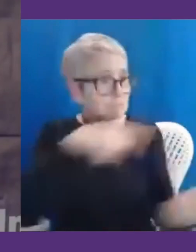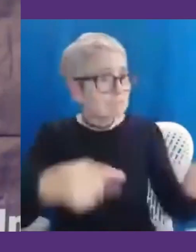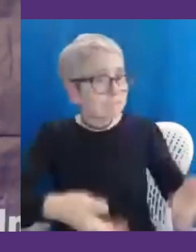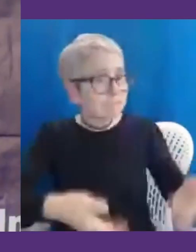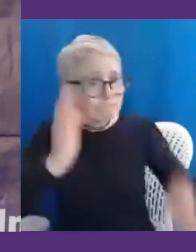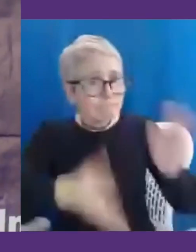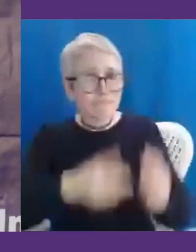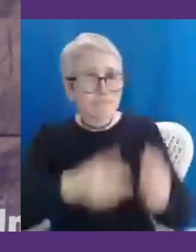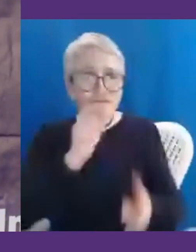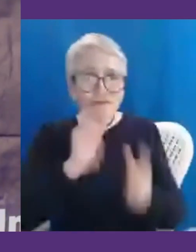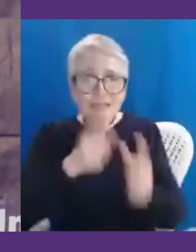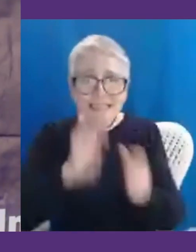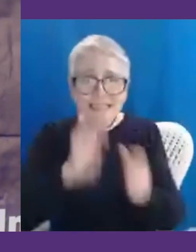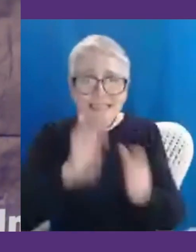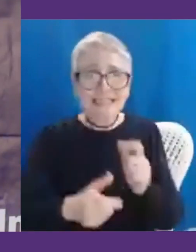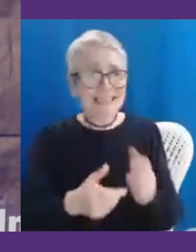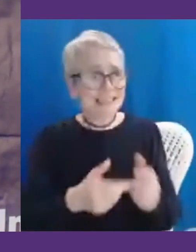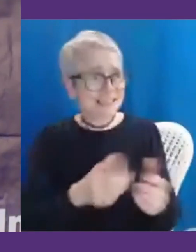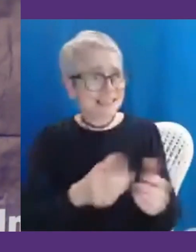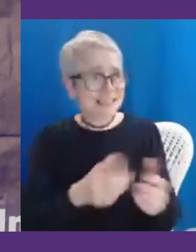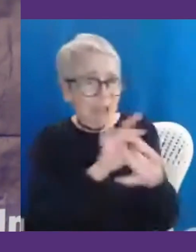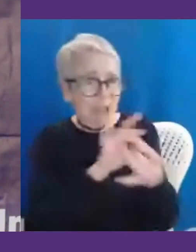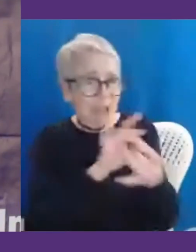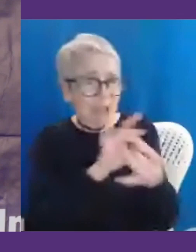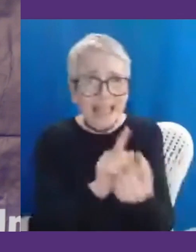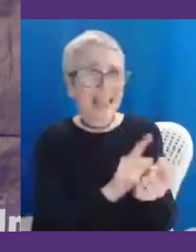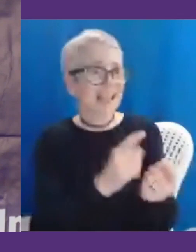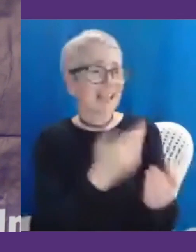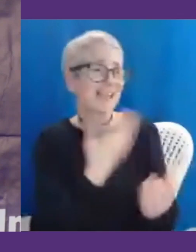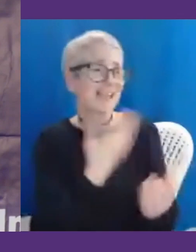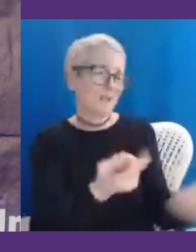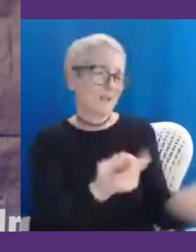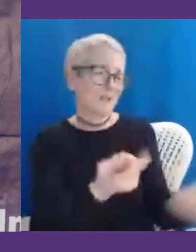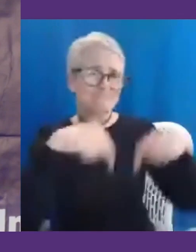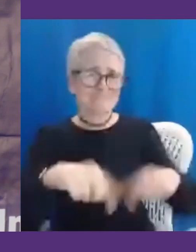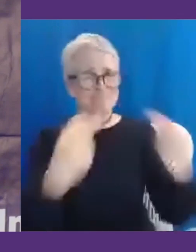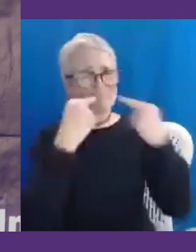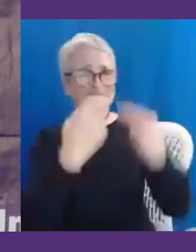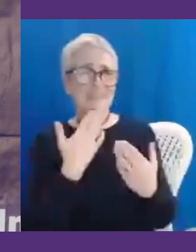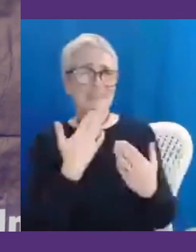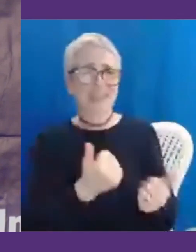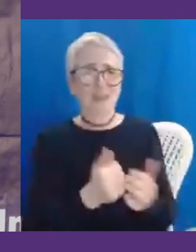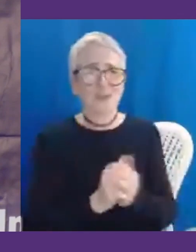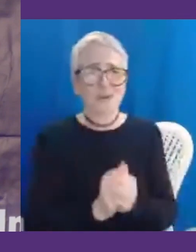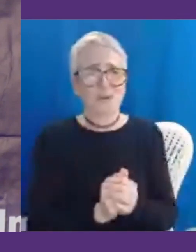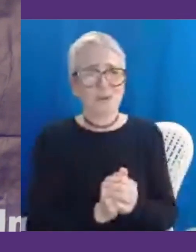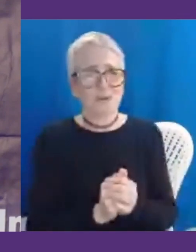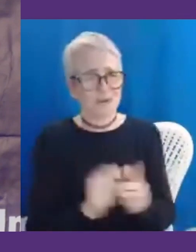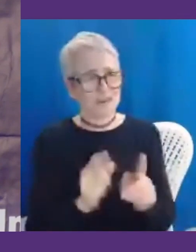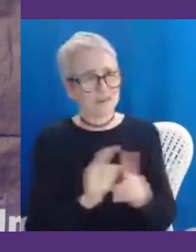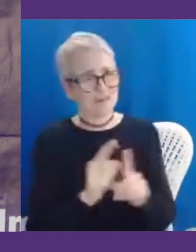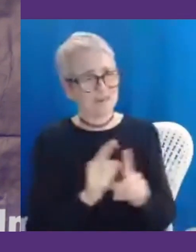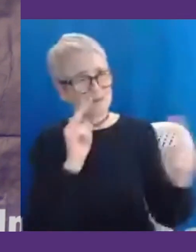much for joining us, and thanks everybody who's online for following the story as well. Thank you.